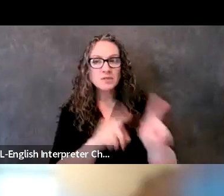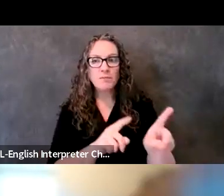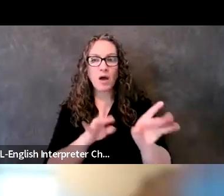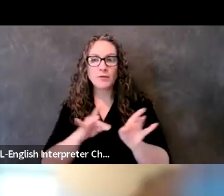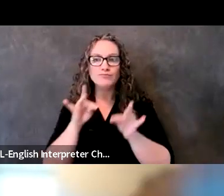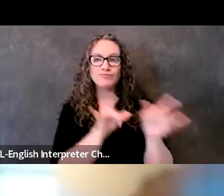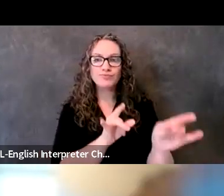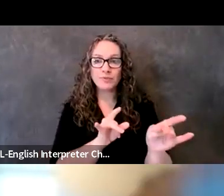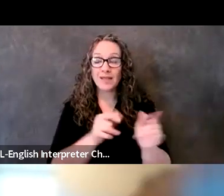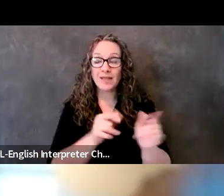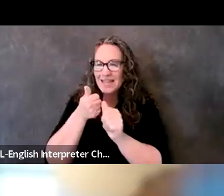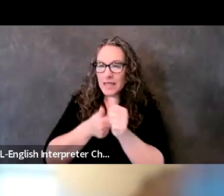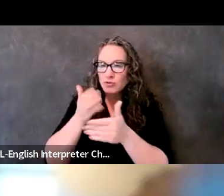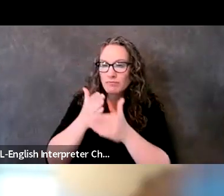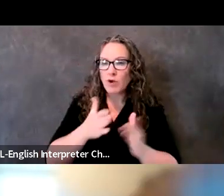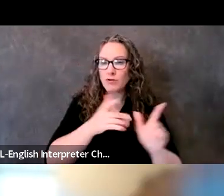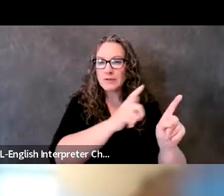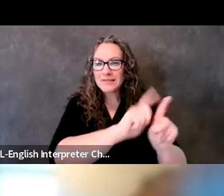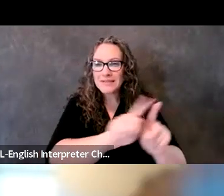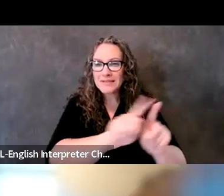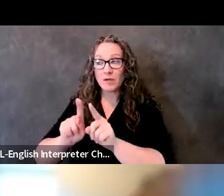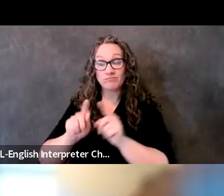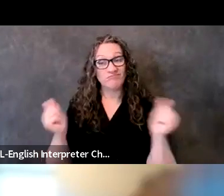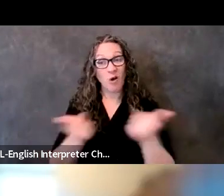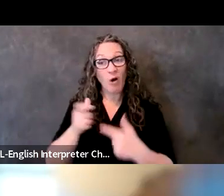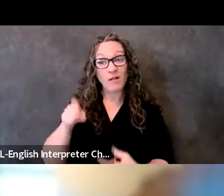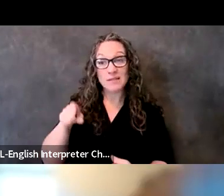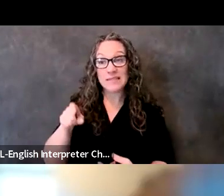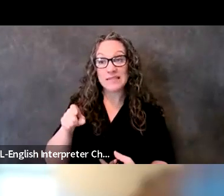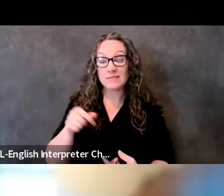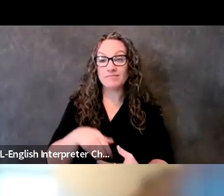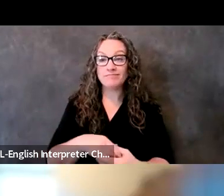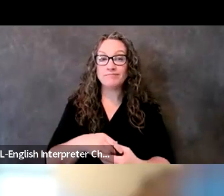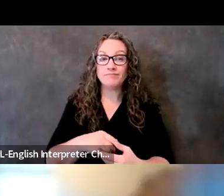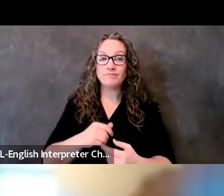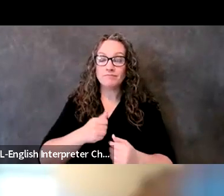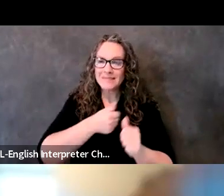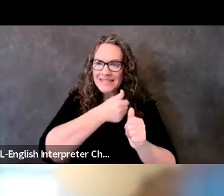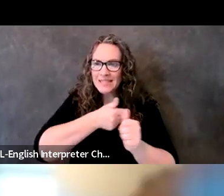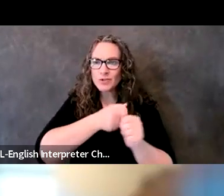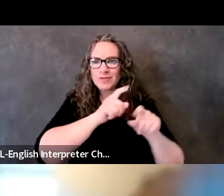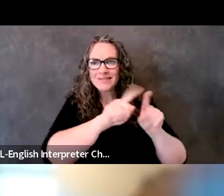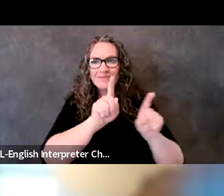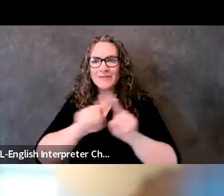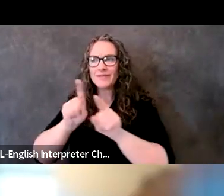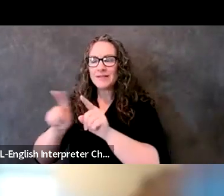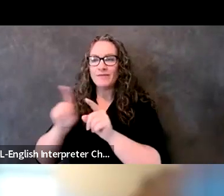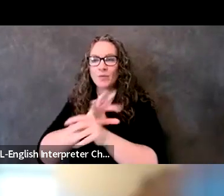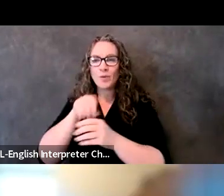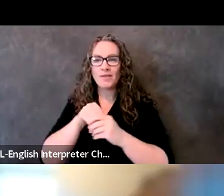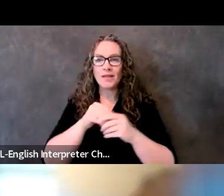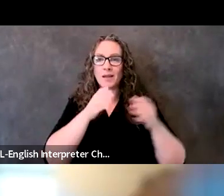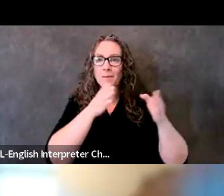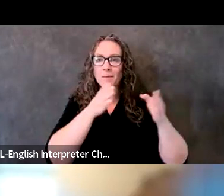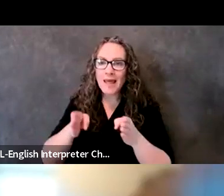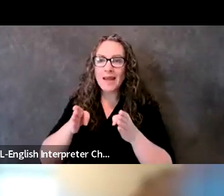different perspective, and they're all needed perspectives, and they all work in different areas of either planning, response, recovery. And so we do have